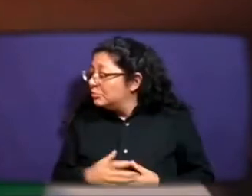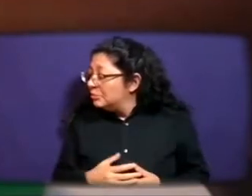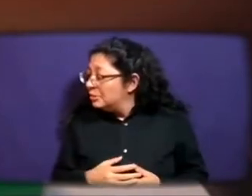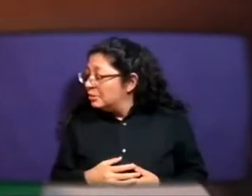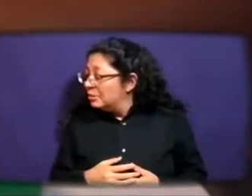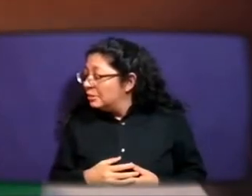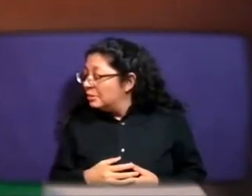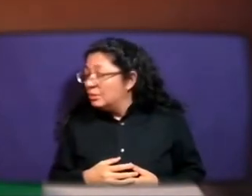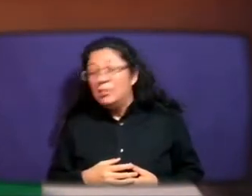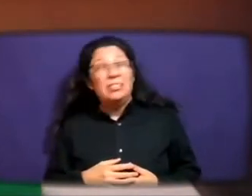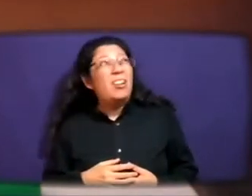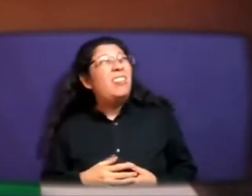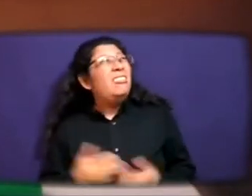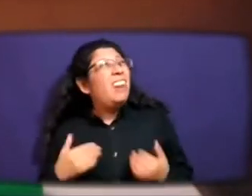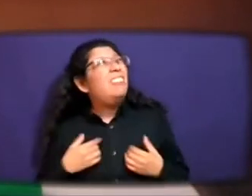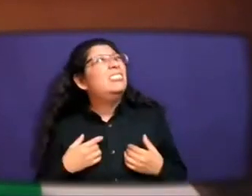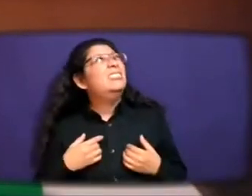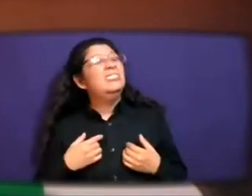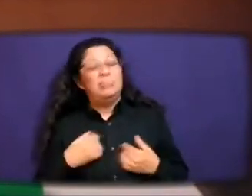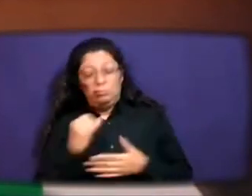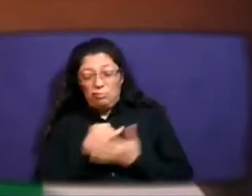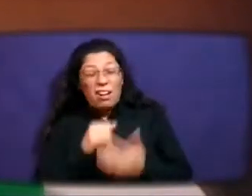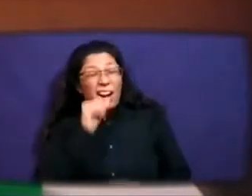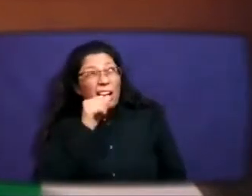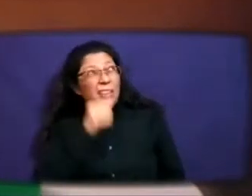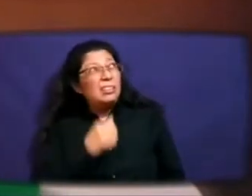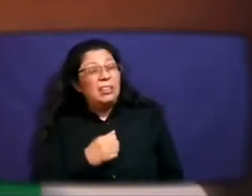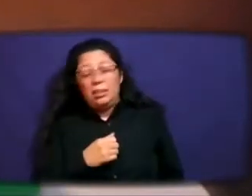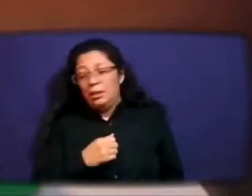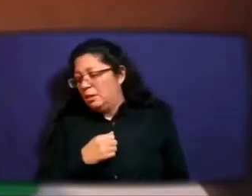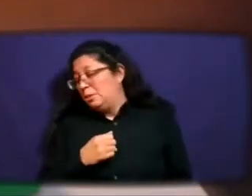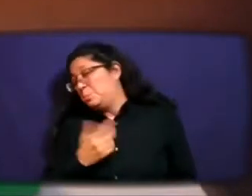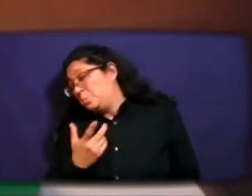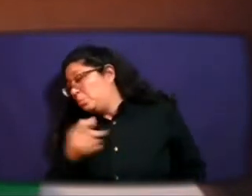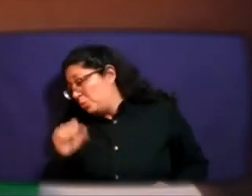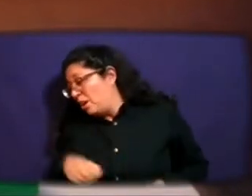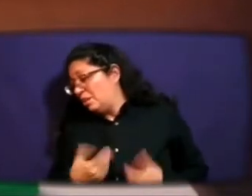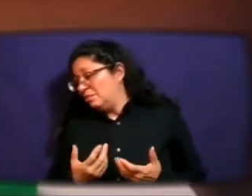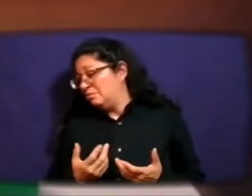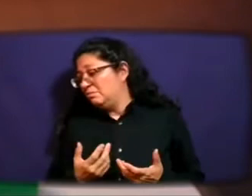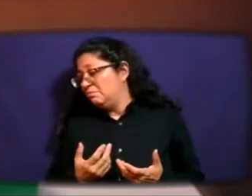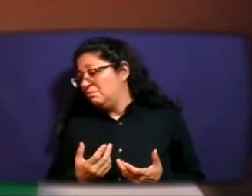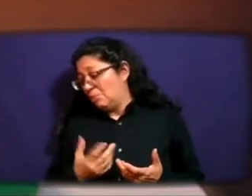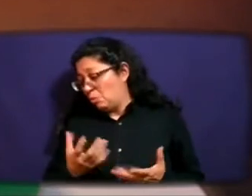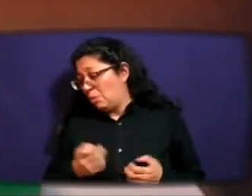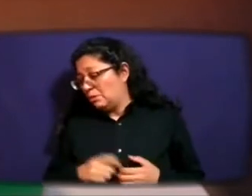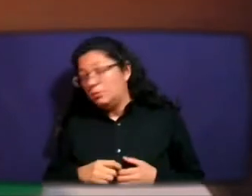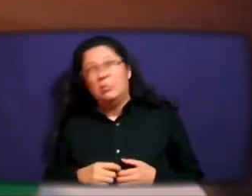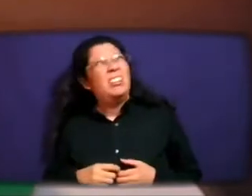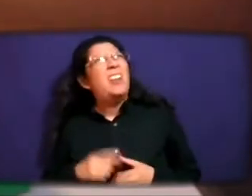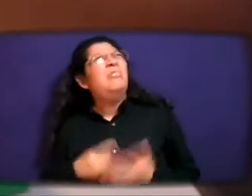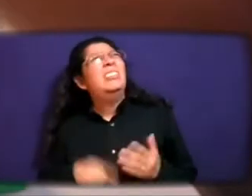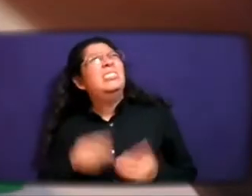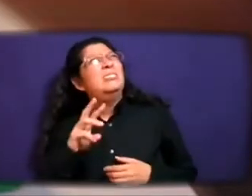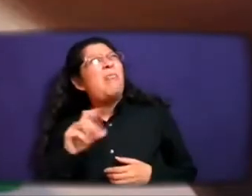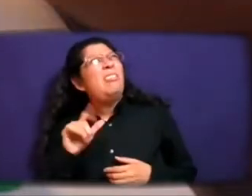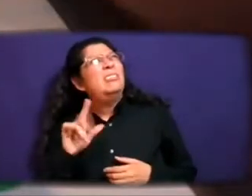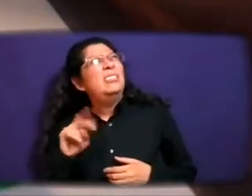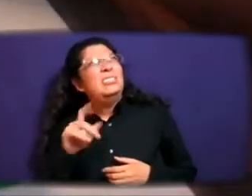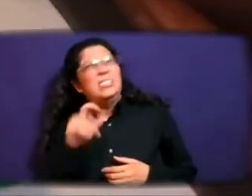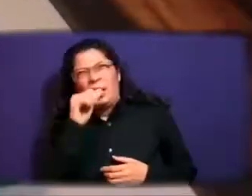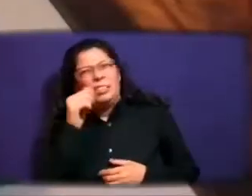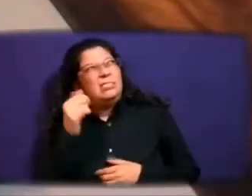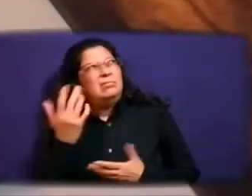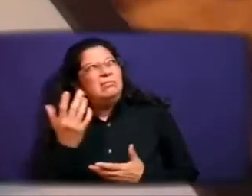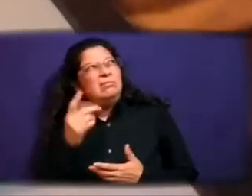Do we have to draw walnuts? You could. You want? What's walnuts look like? They're kind of like brown,